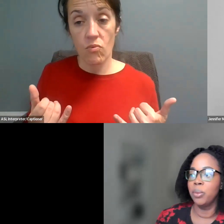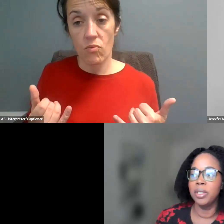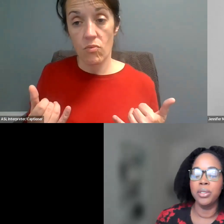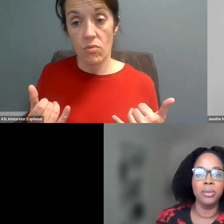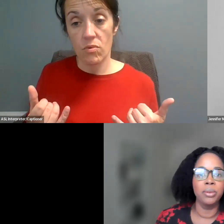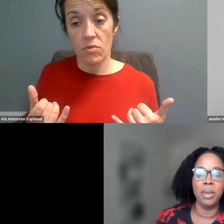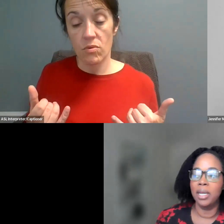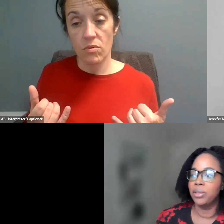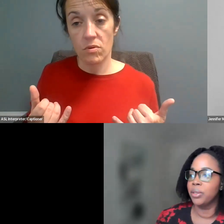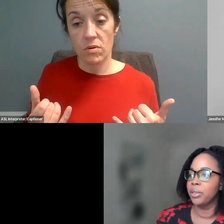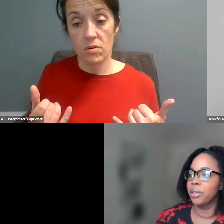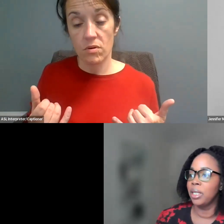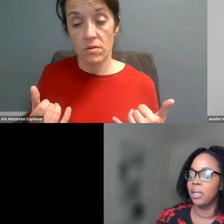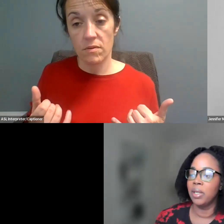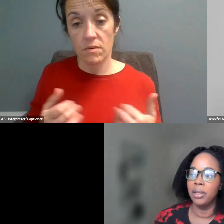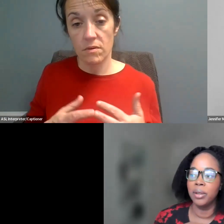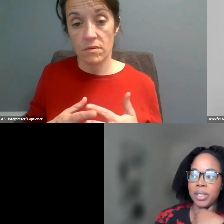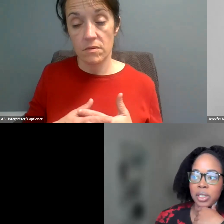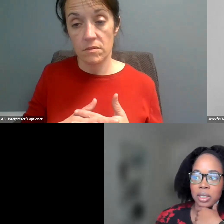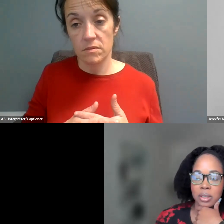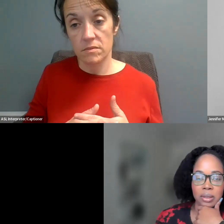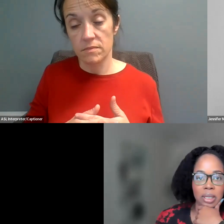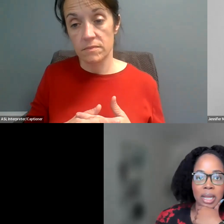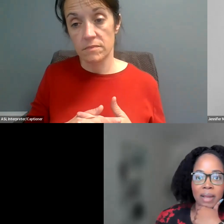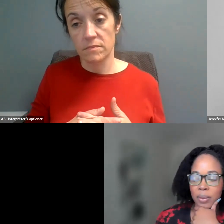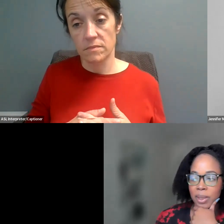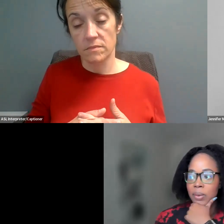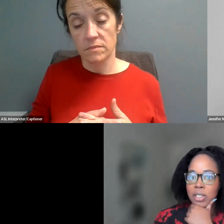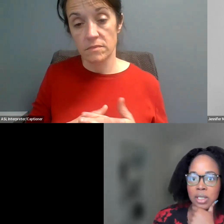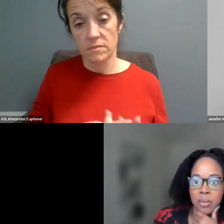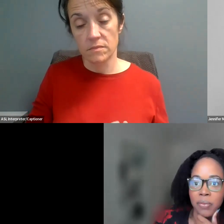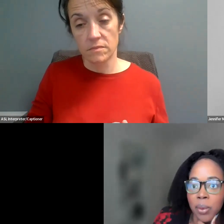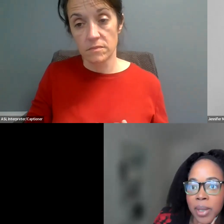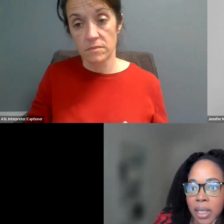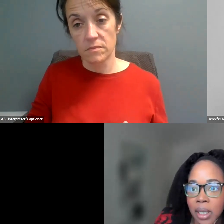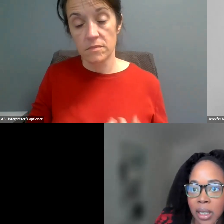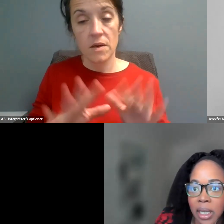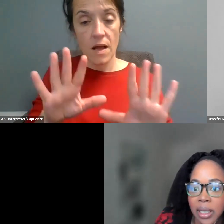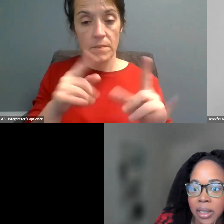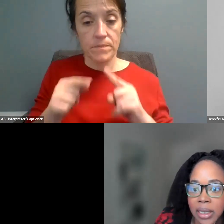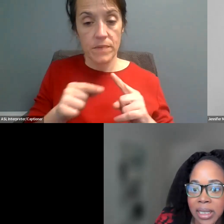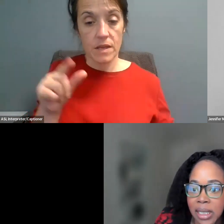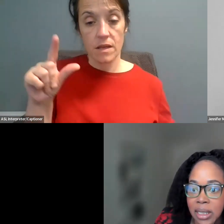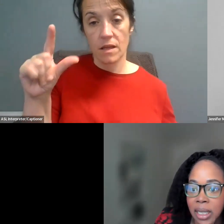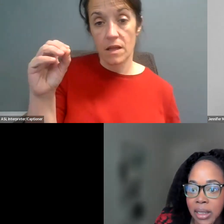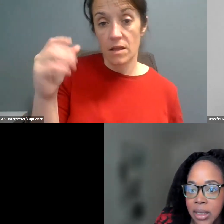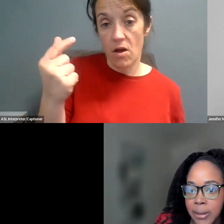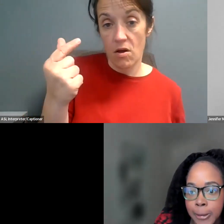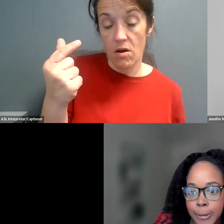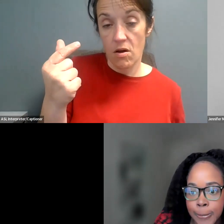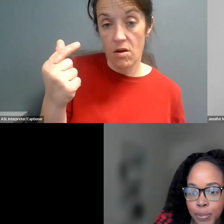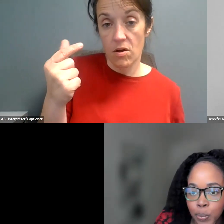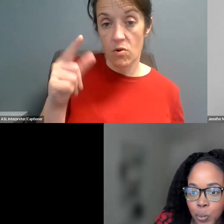do you want to answer any of the other questions, the live Q&A questions, before we get the attendees'